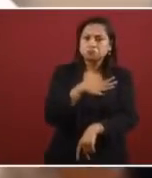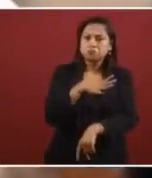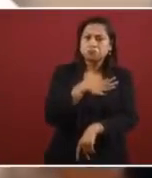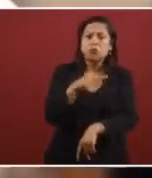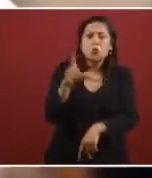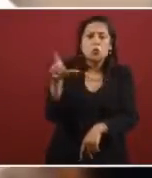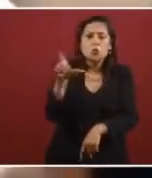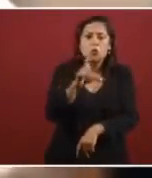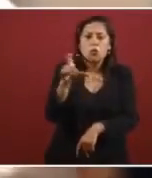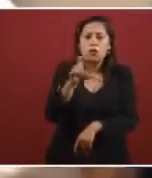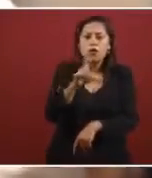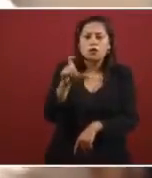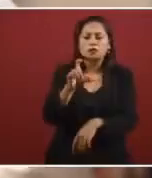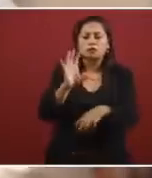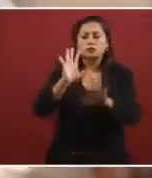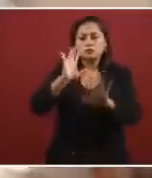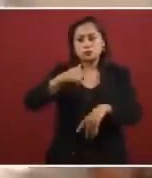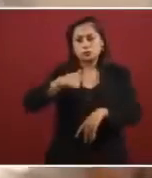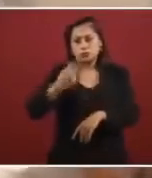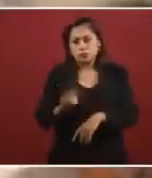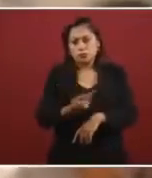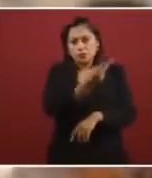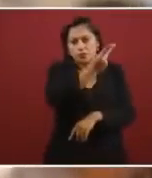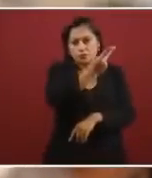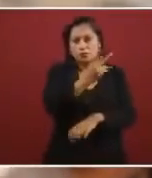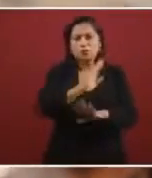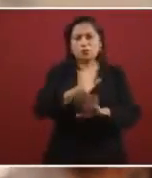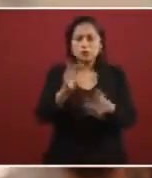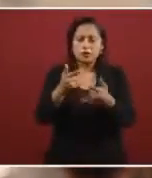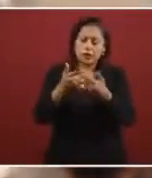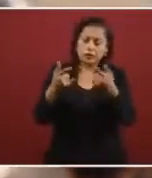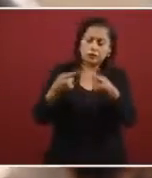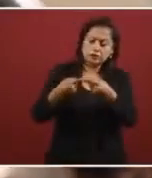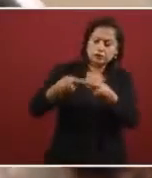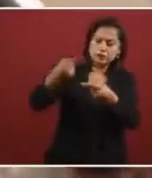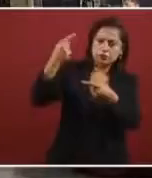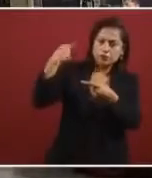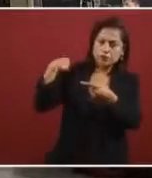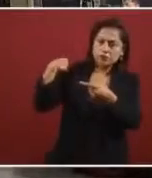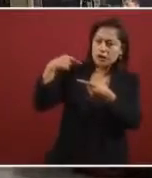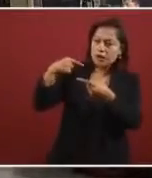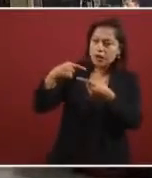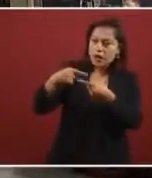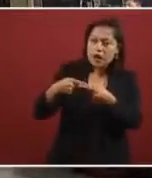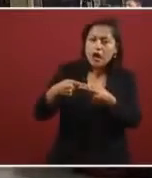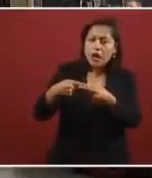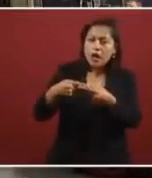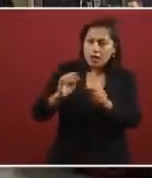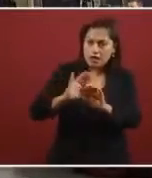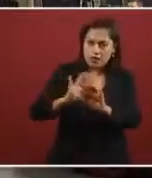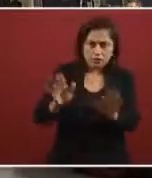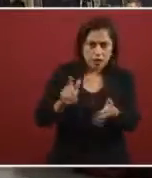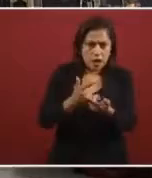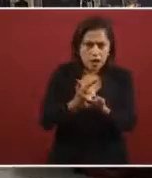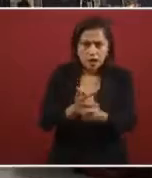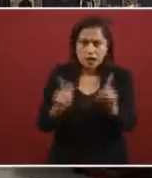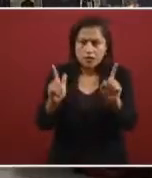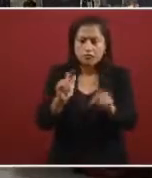allowed vivir en la penumbra to stop de la historia? living in the darkness of history? Bueno,